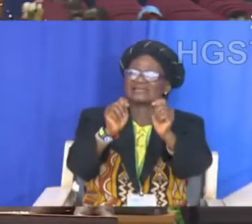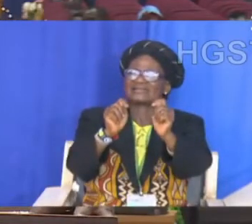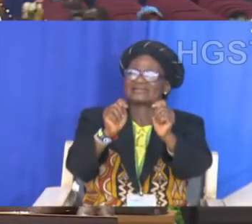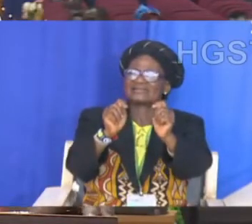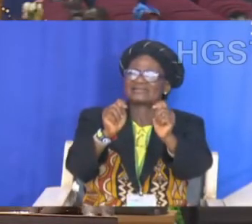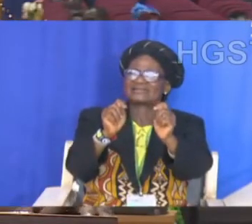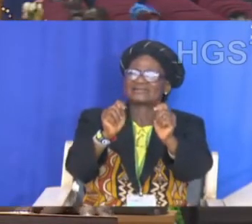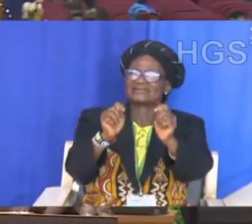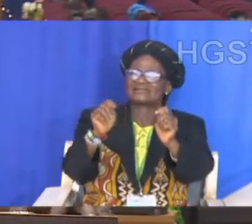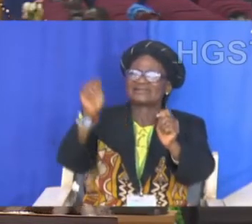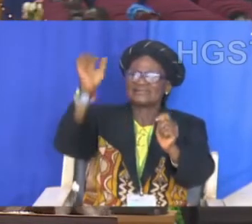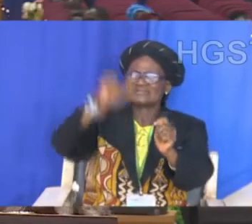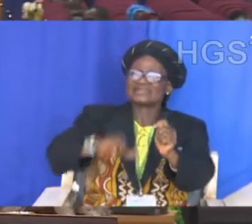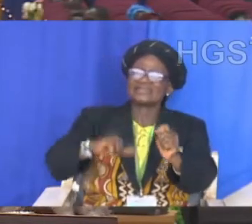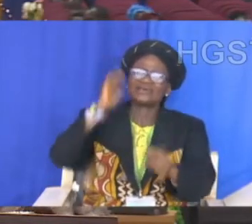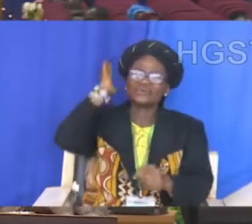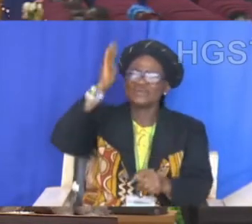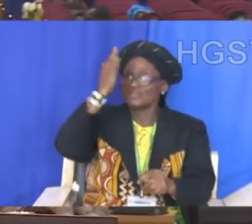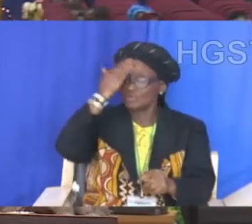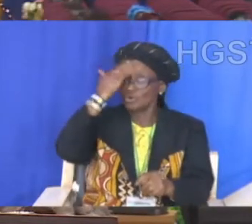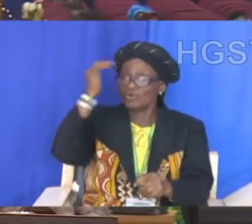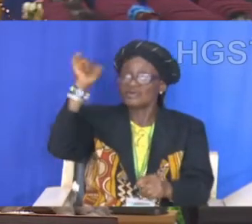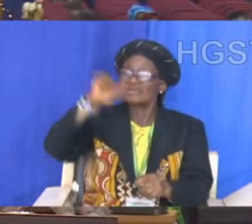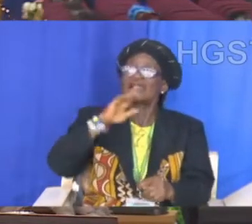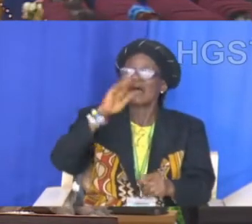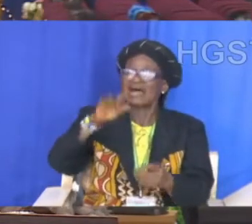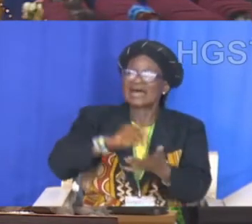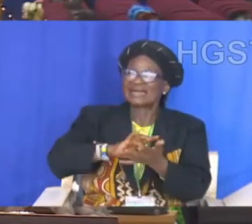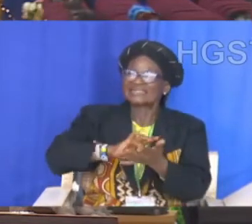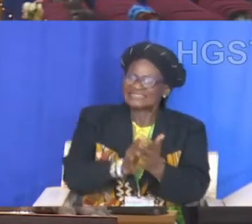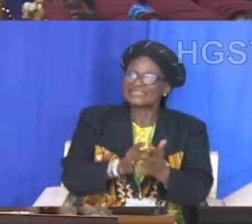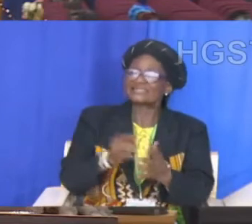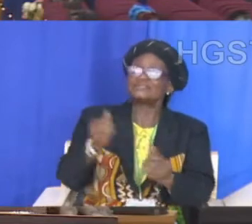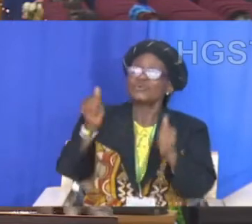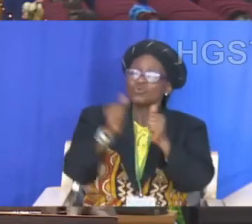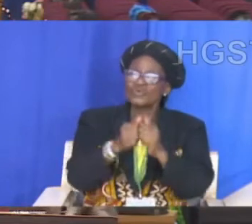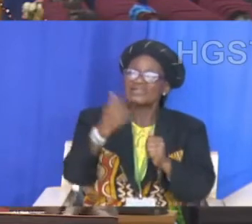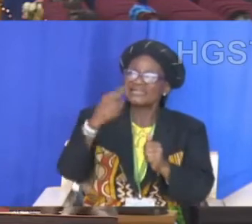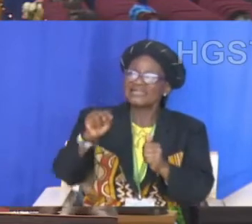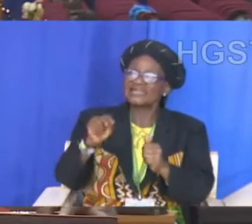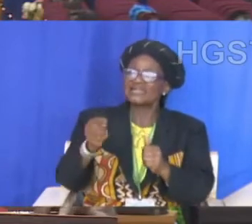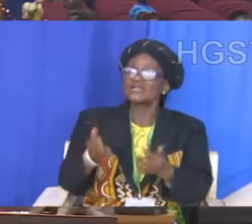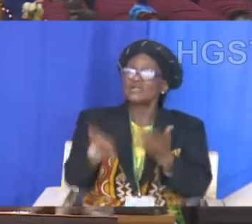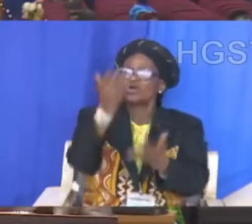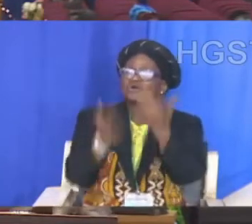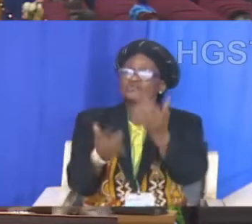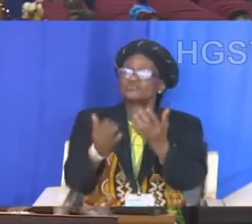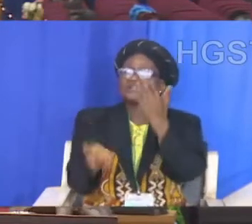They will know that they are dealing with the consuming fire.